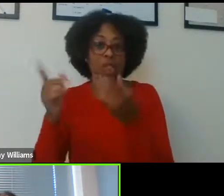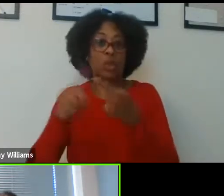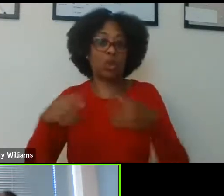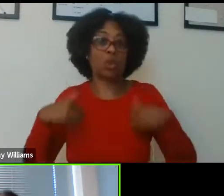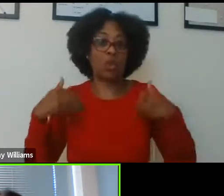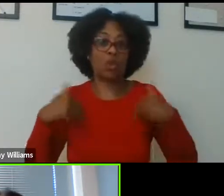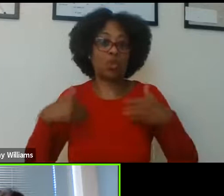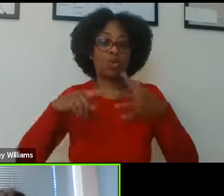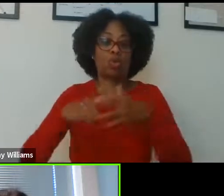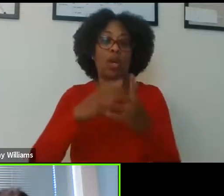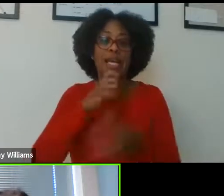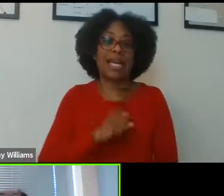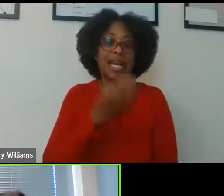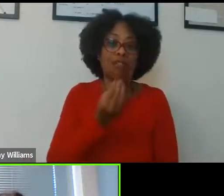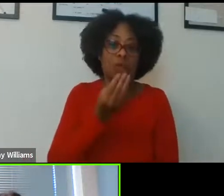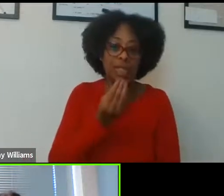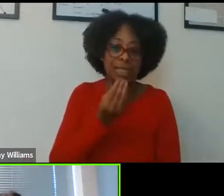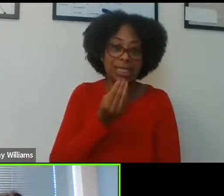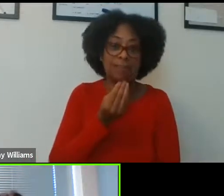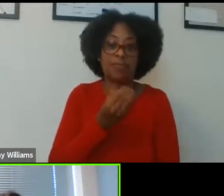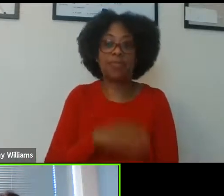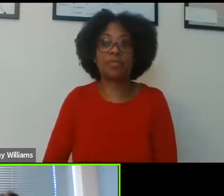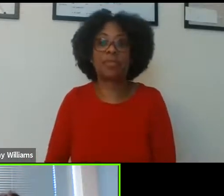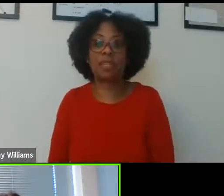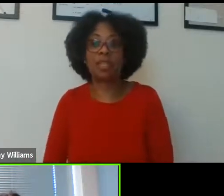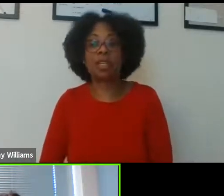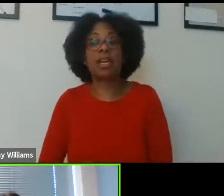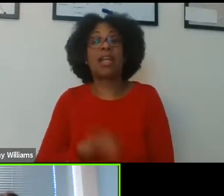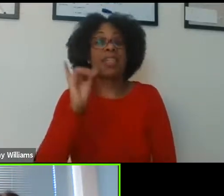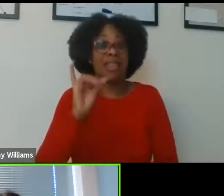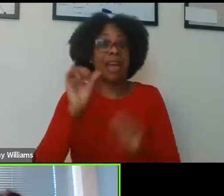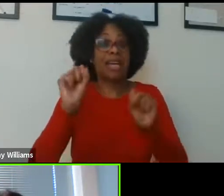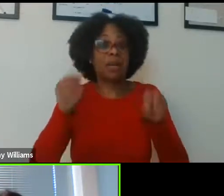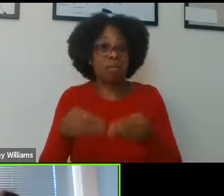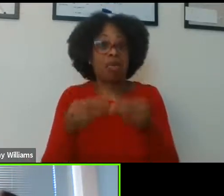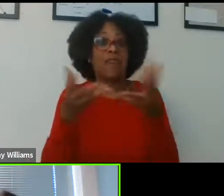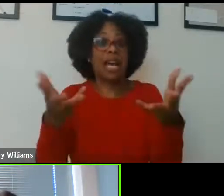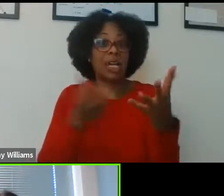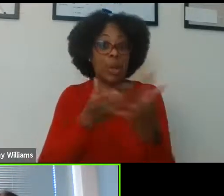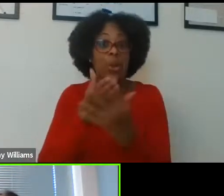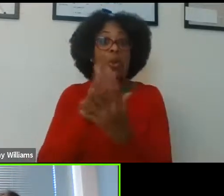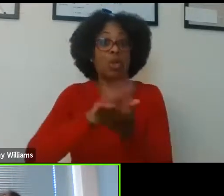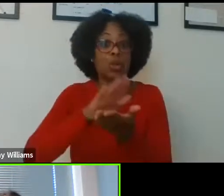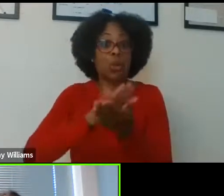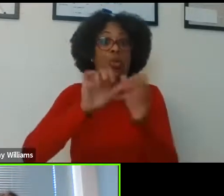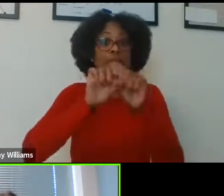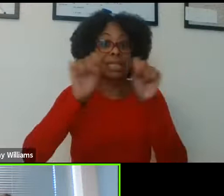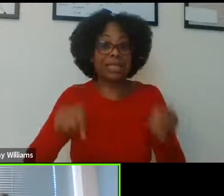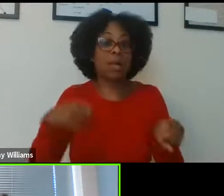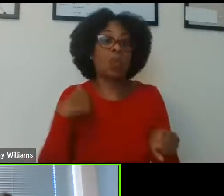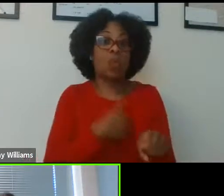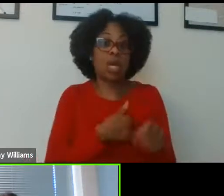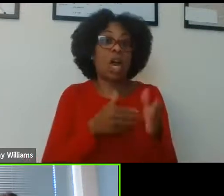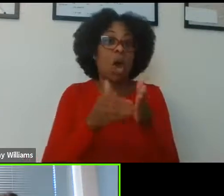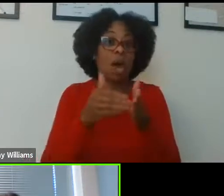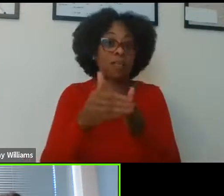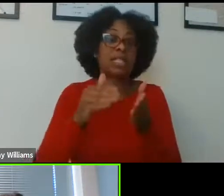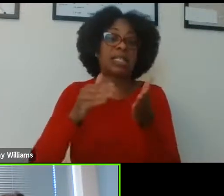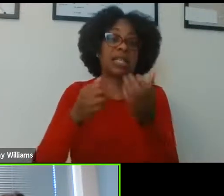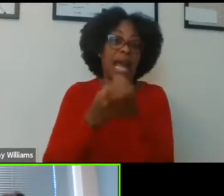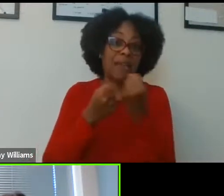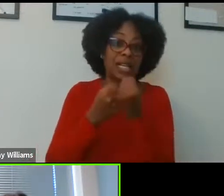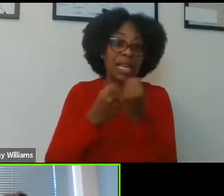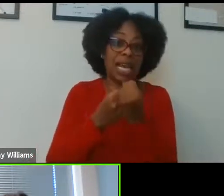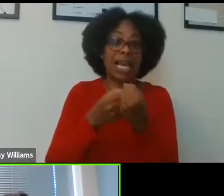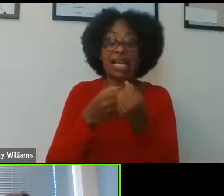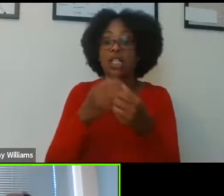age 14. And that those can be provided through the school system. And we often advocate for the communication between